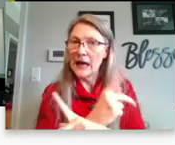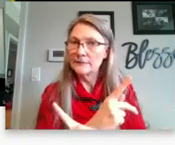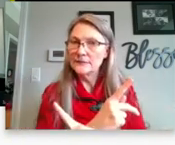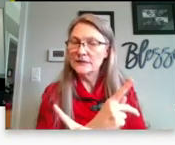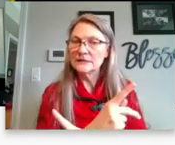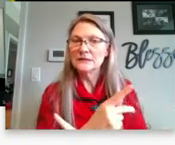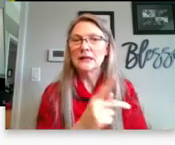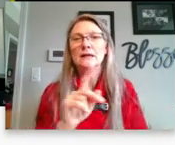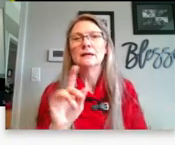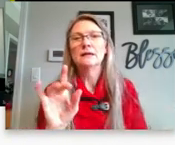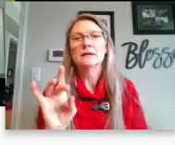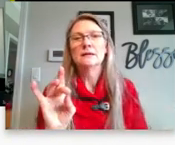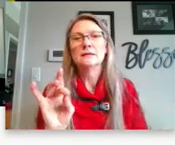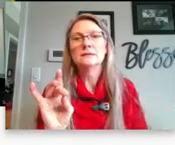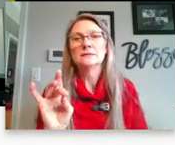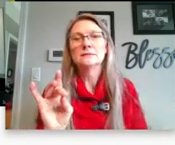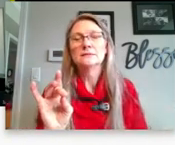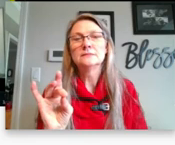times